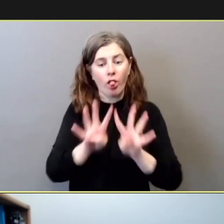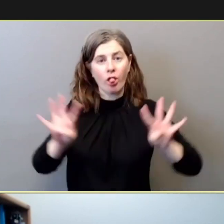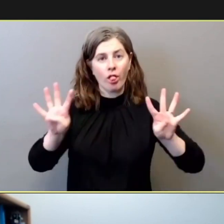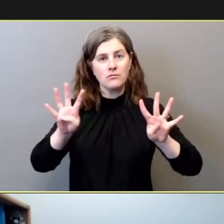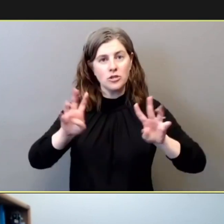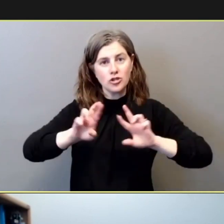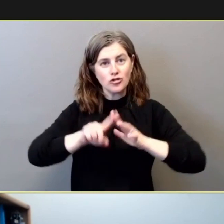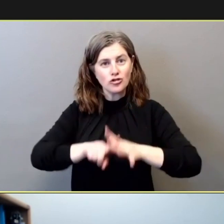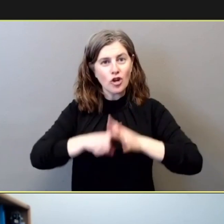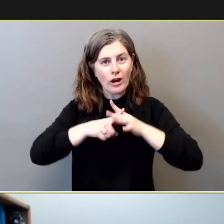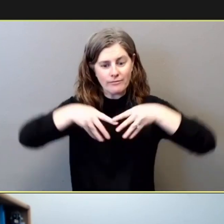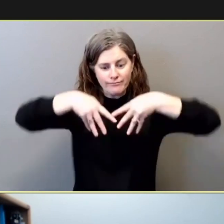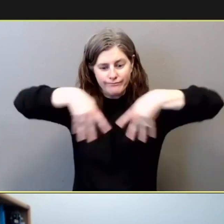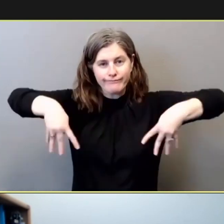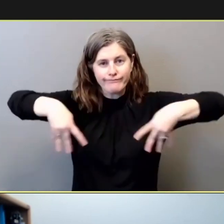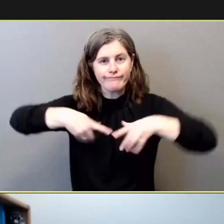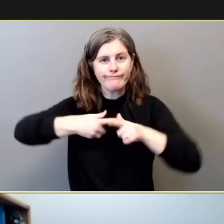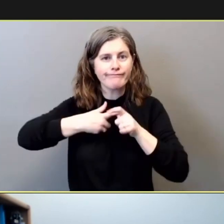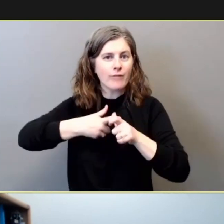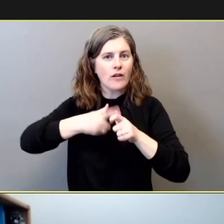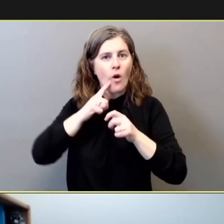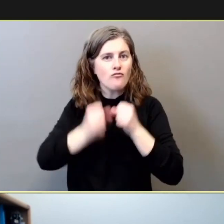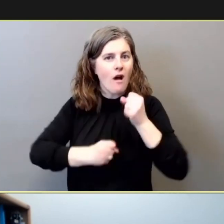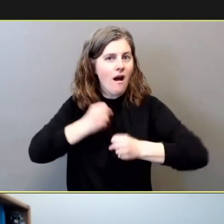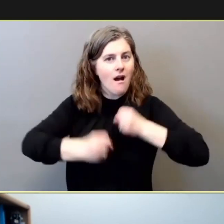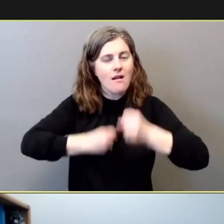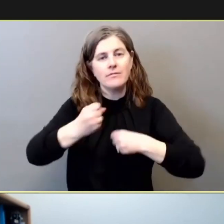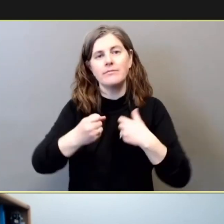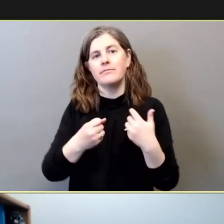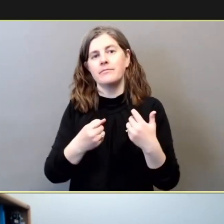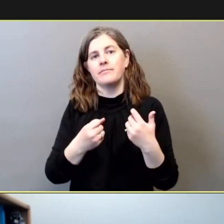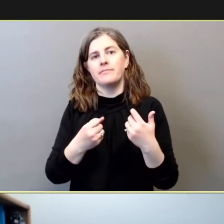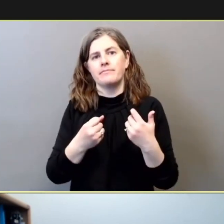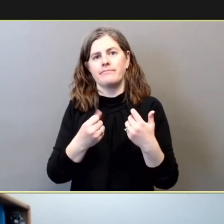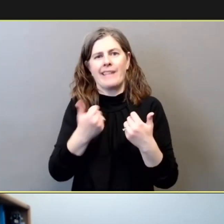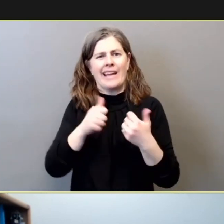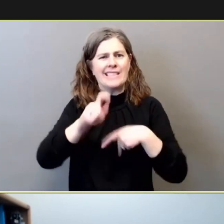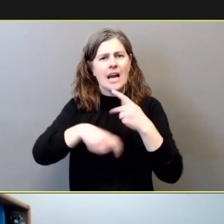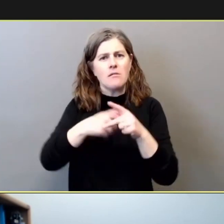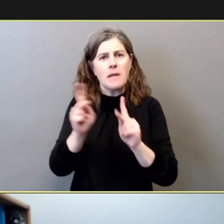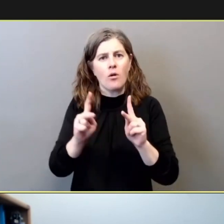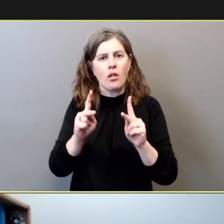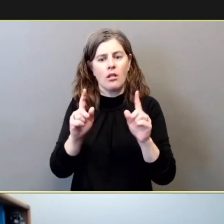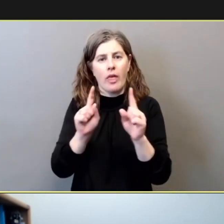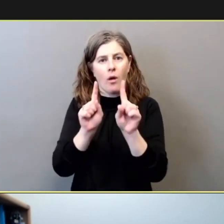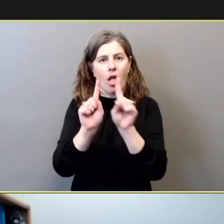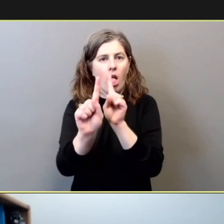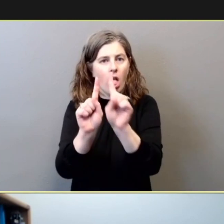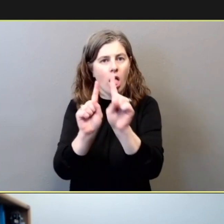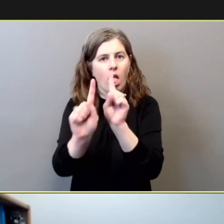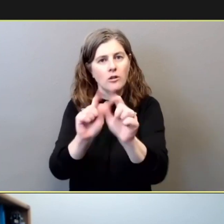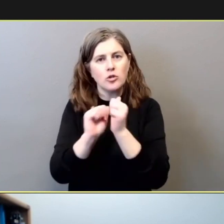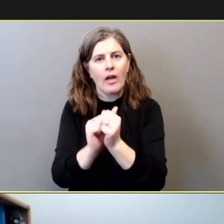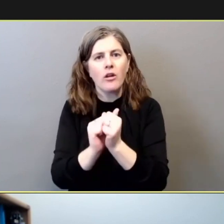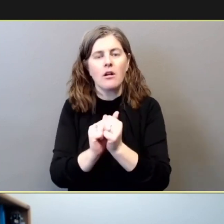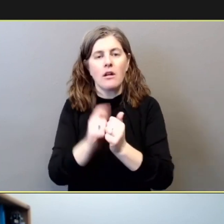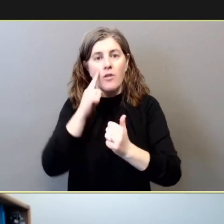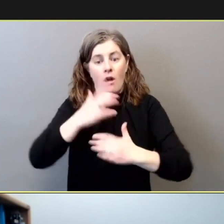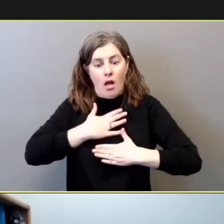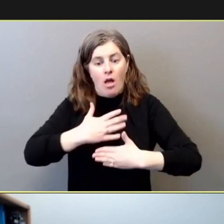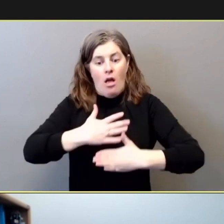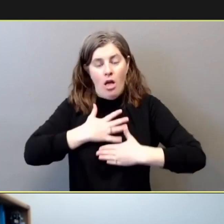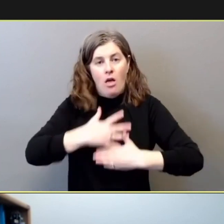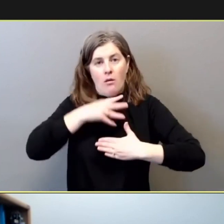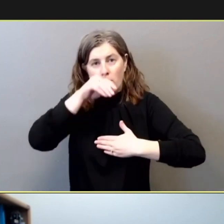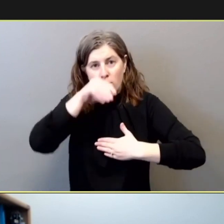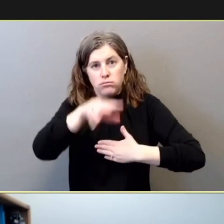for 100-meter dash, or anytime people pass each other together, breathing hard, breathing